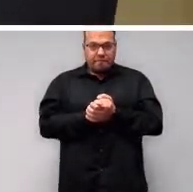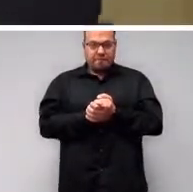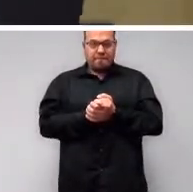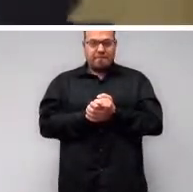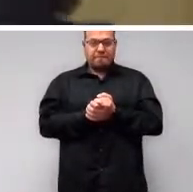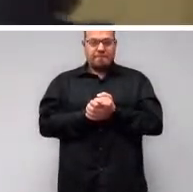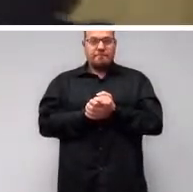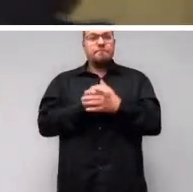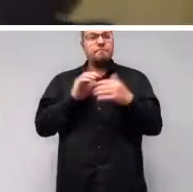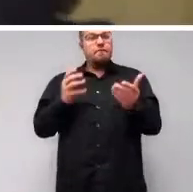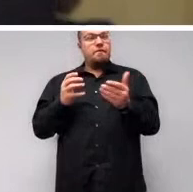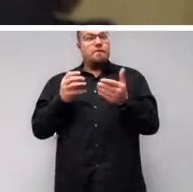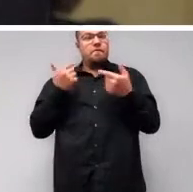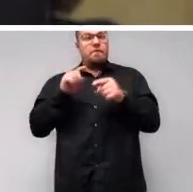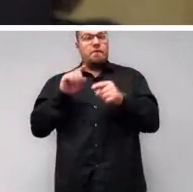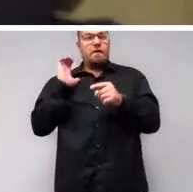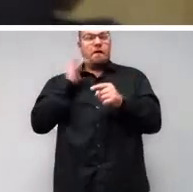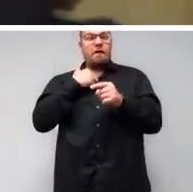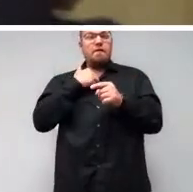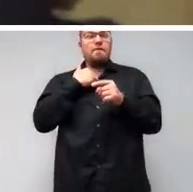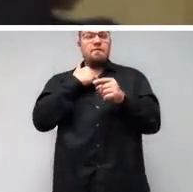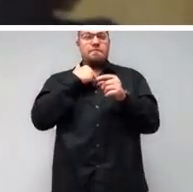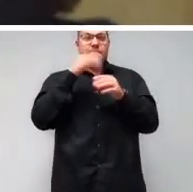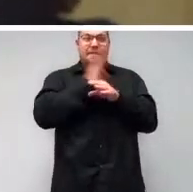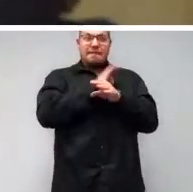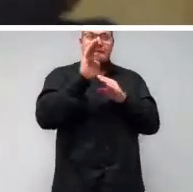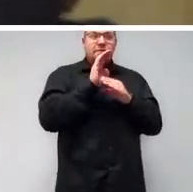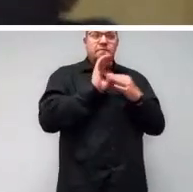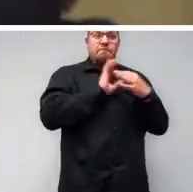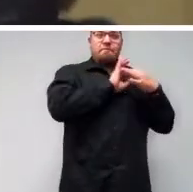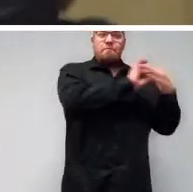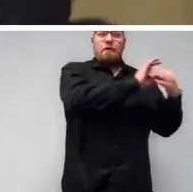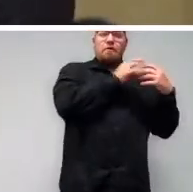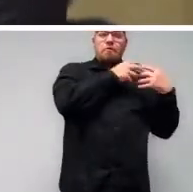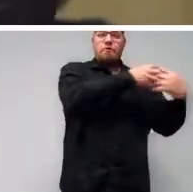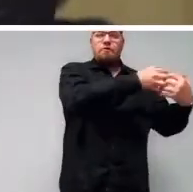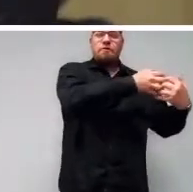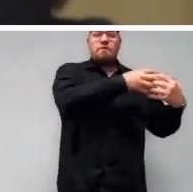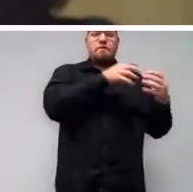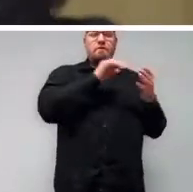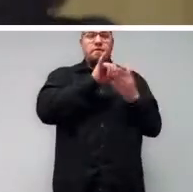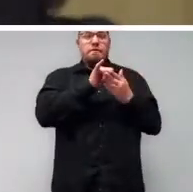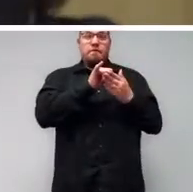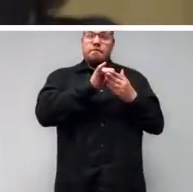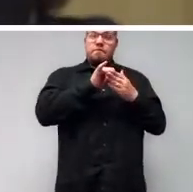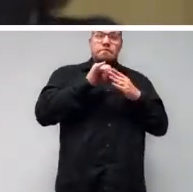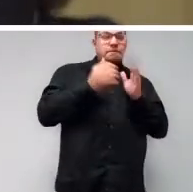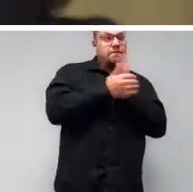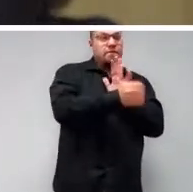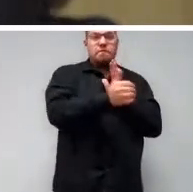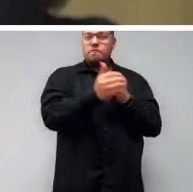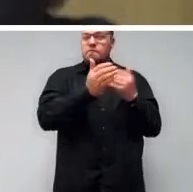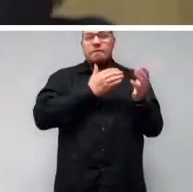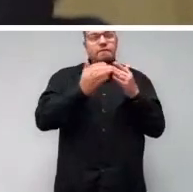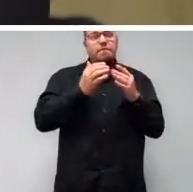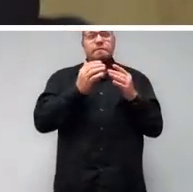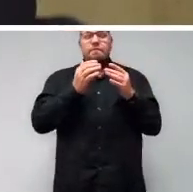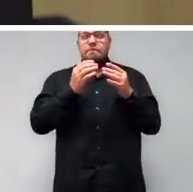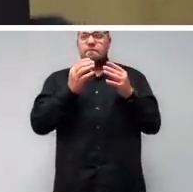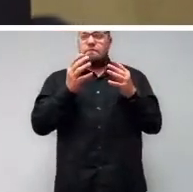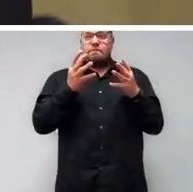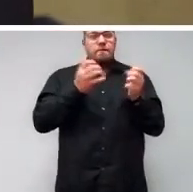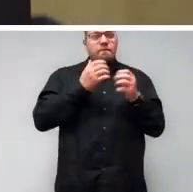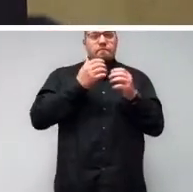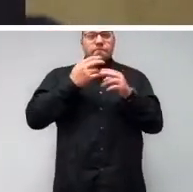So while our industry partners place tremendous value on the professional skills or job readiness or soft skills, whatever you like to call them,